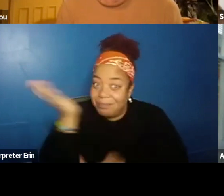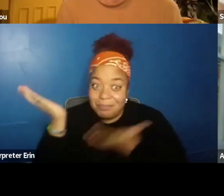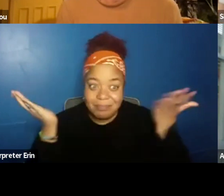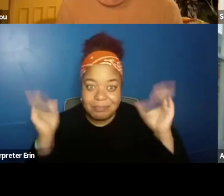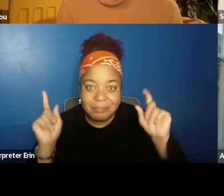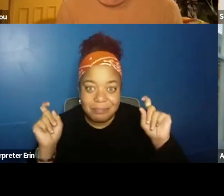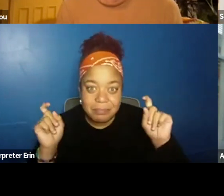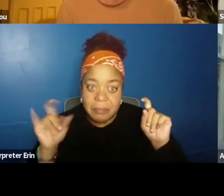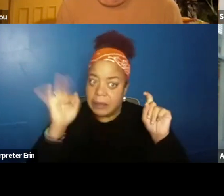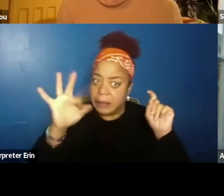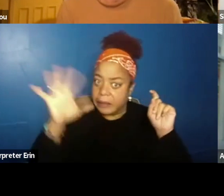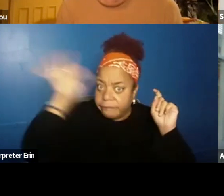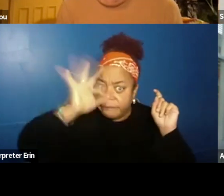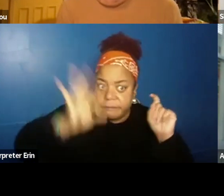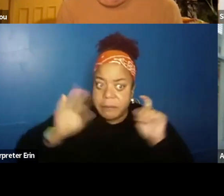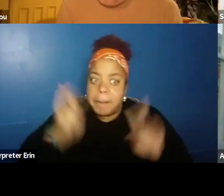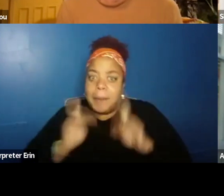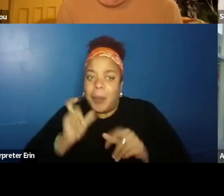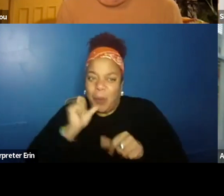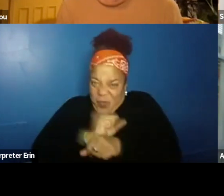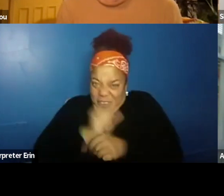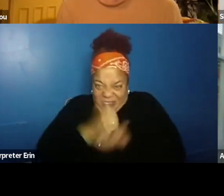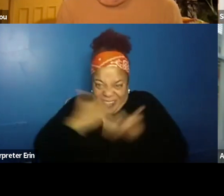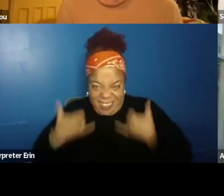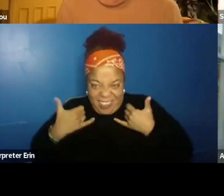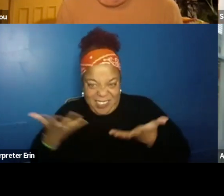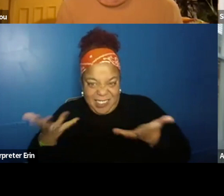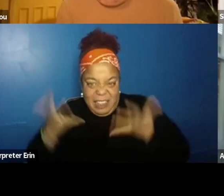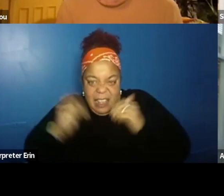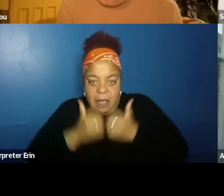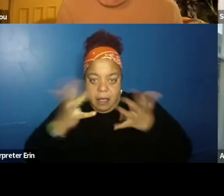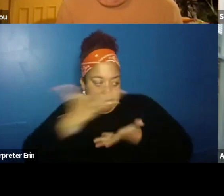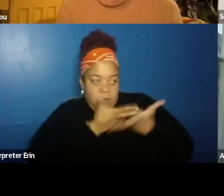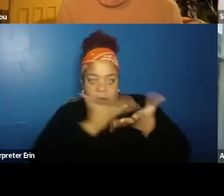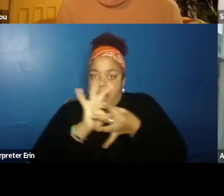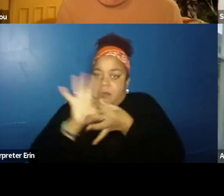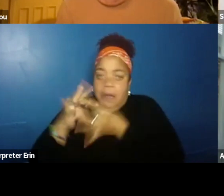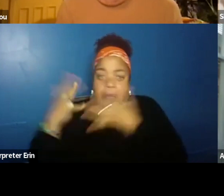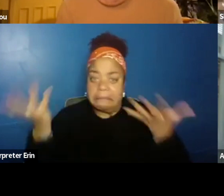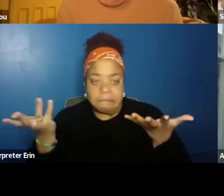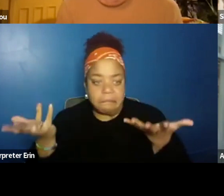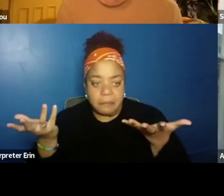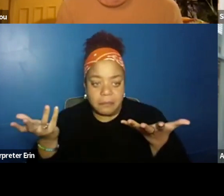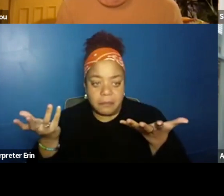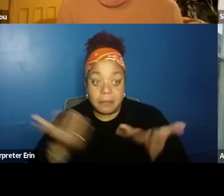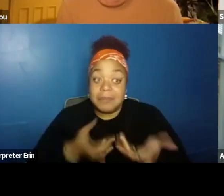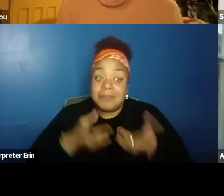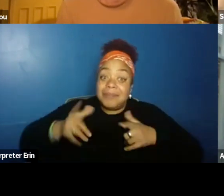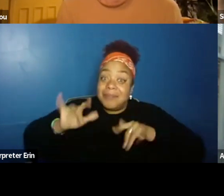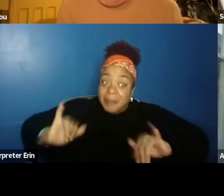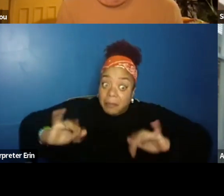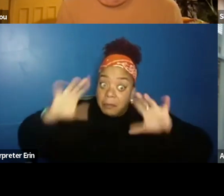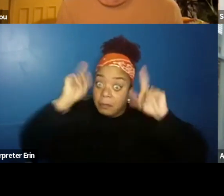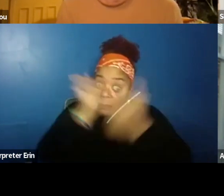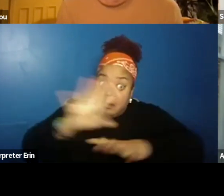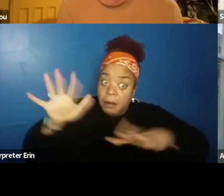people, right? So that's the first thing. And so organizing and positioning for actual power building, so that when